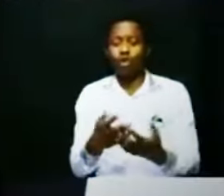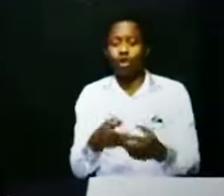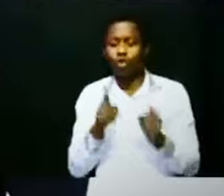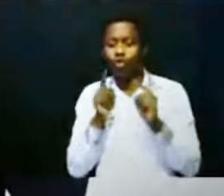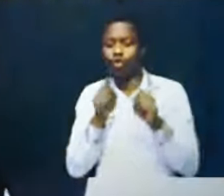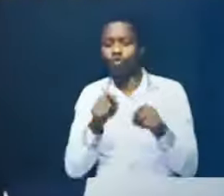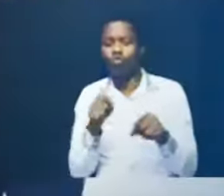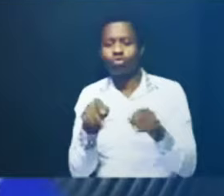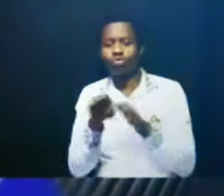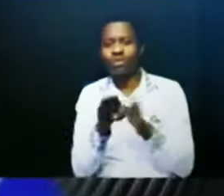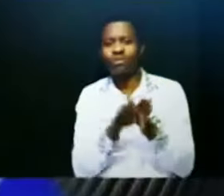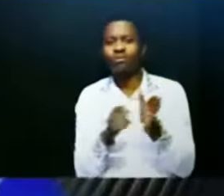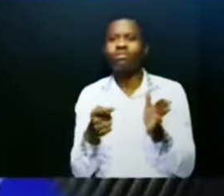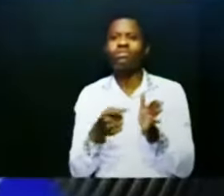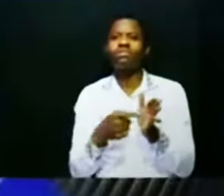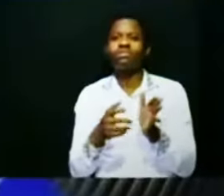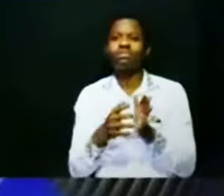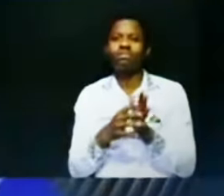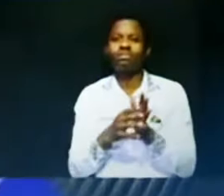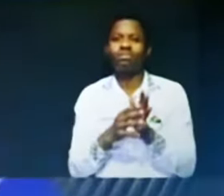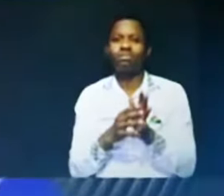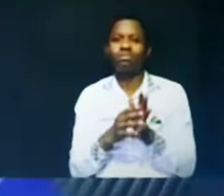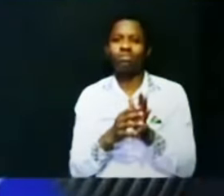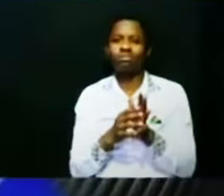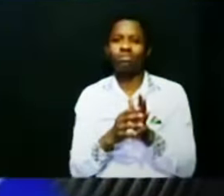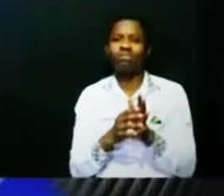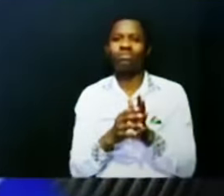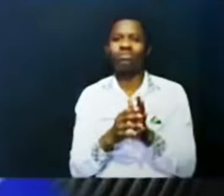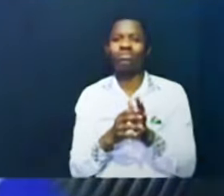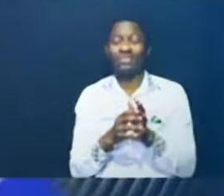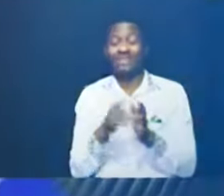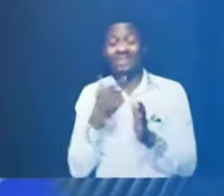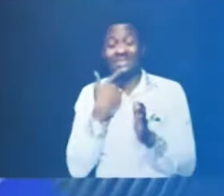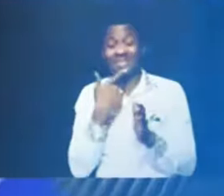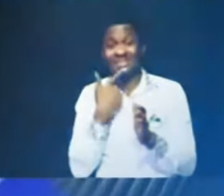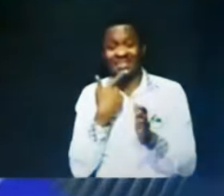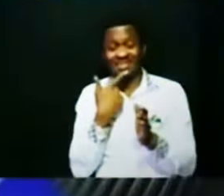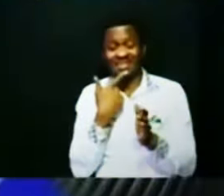scripture. Because I said I was going to talk from scripture,